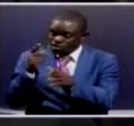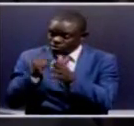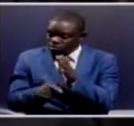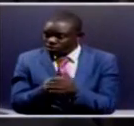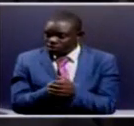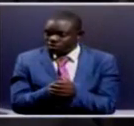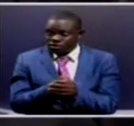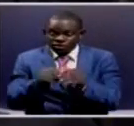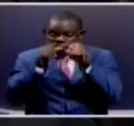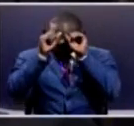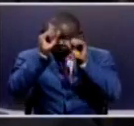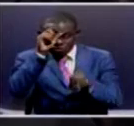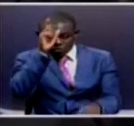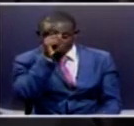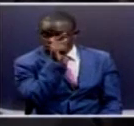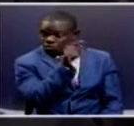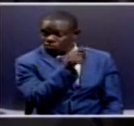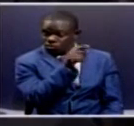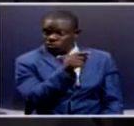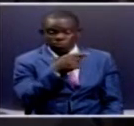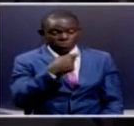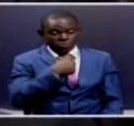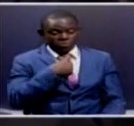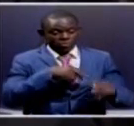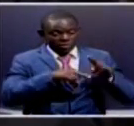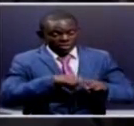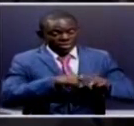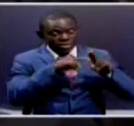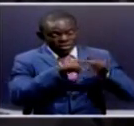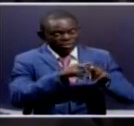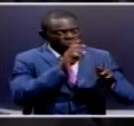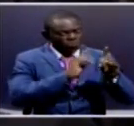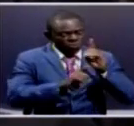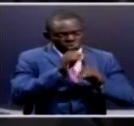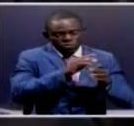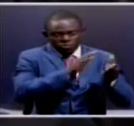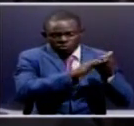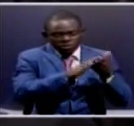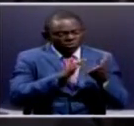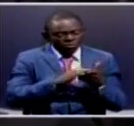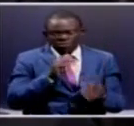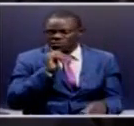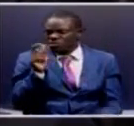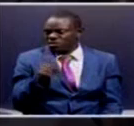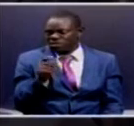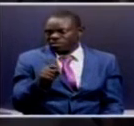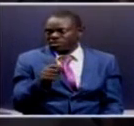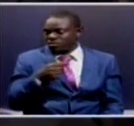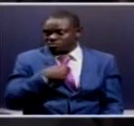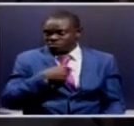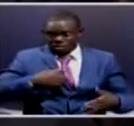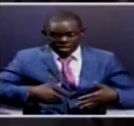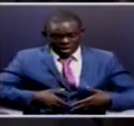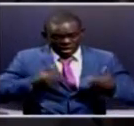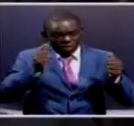Edgar Lungu and myself. I don't have any conflict with him that requires reconciliation or that he calls